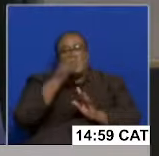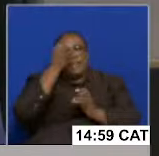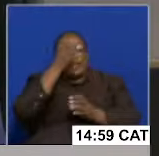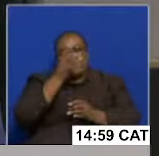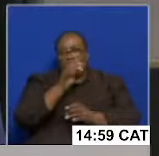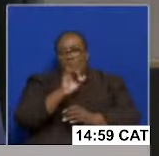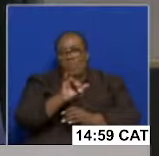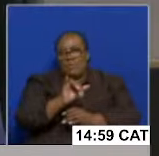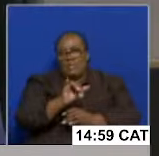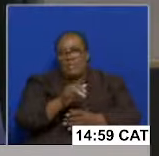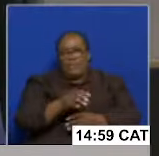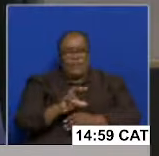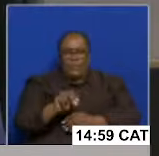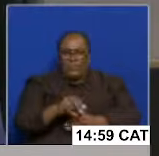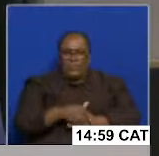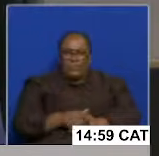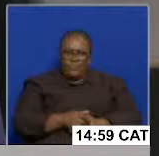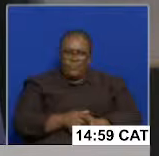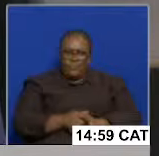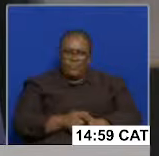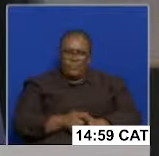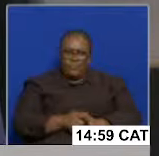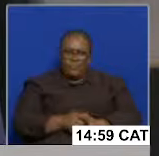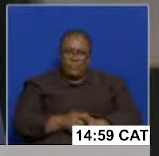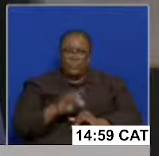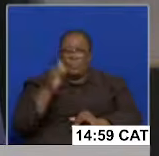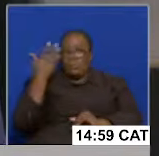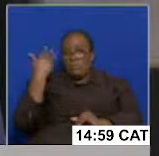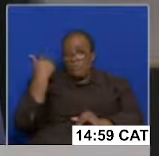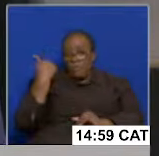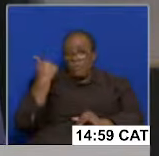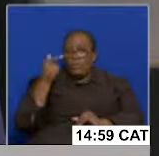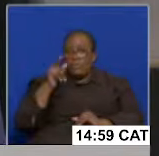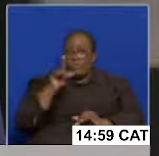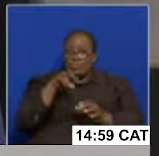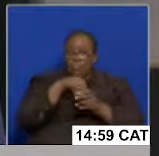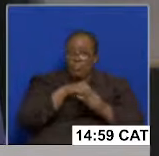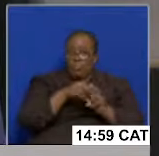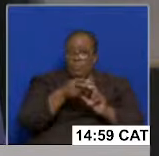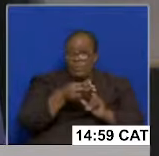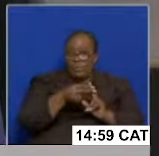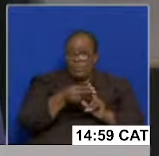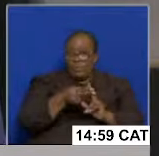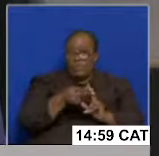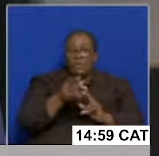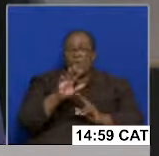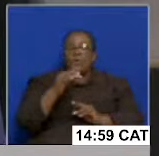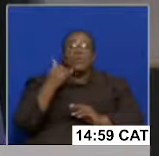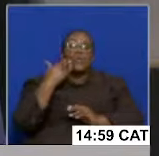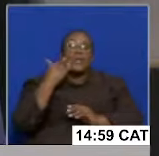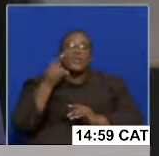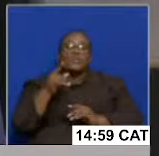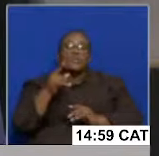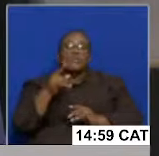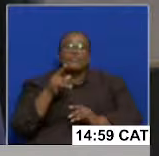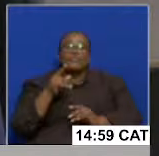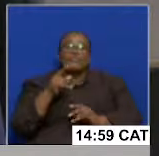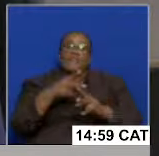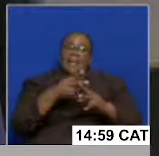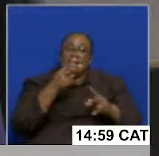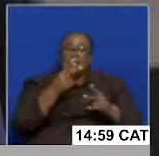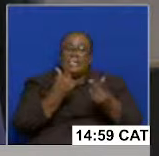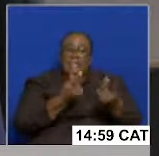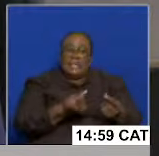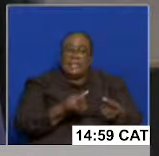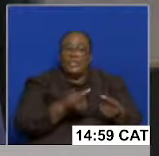when you did, were you in that unit, when you eventually did? No, I